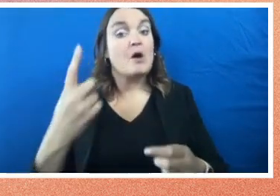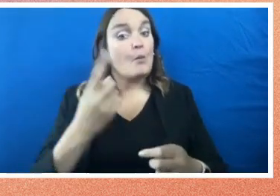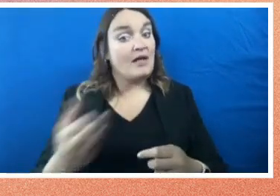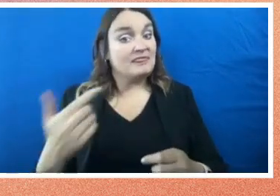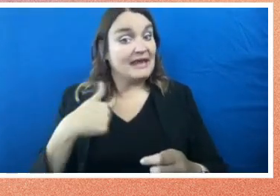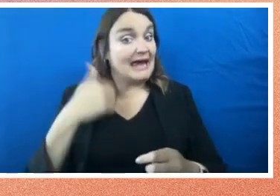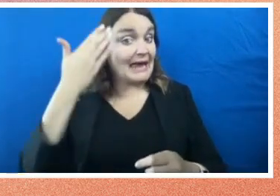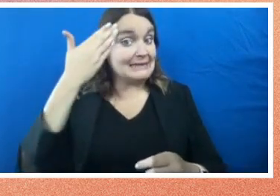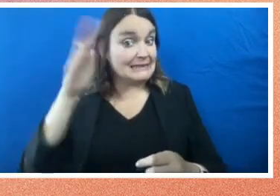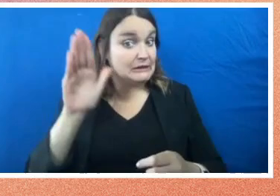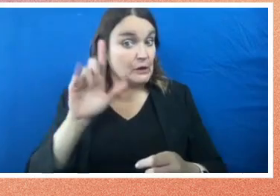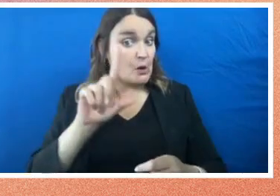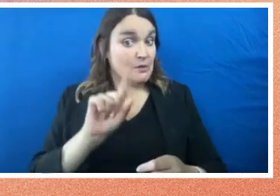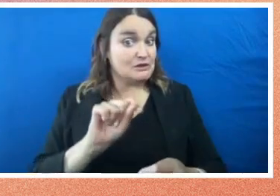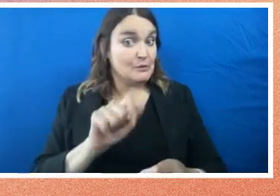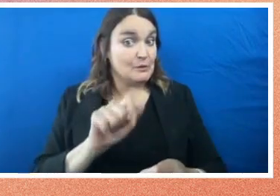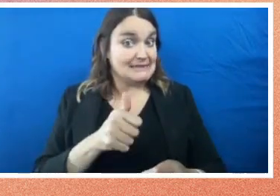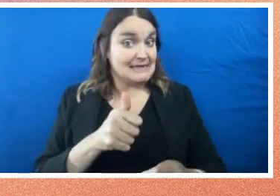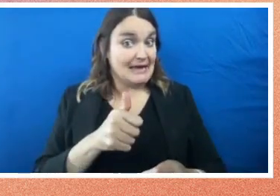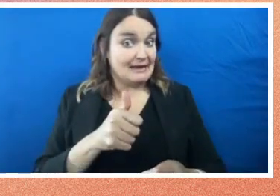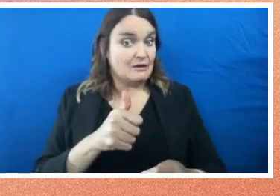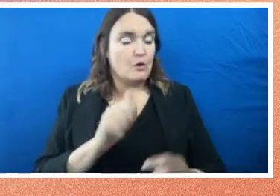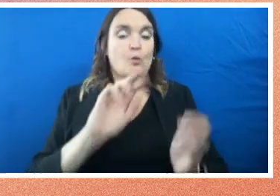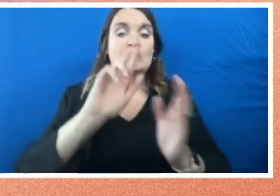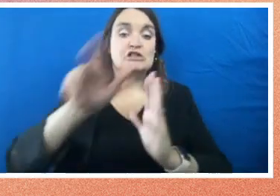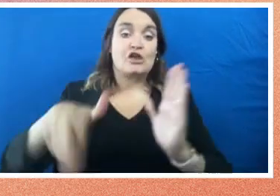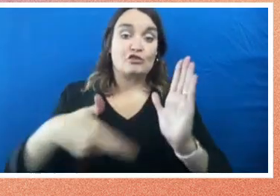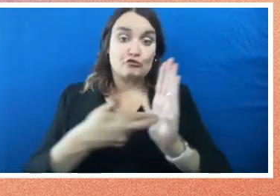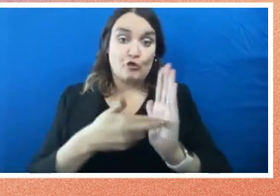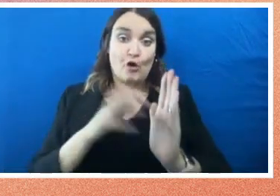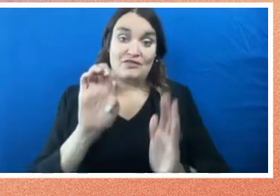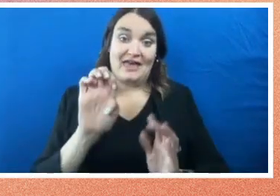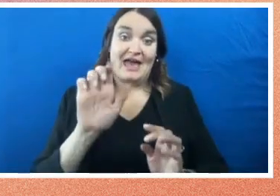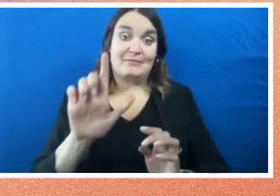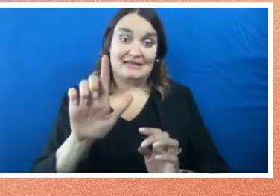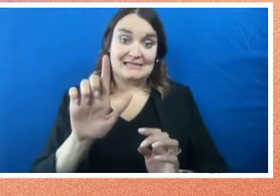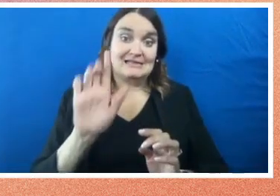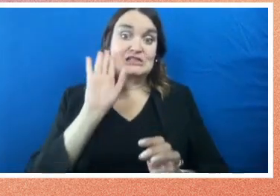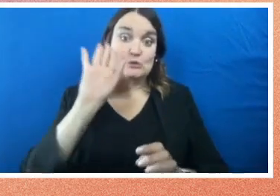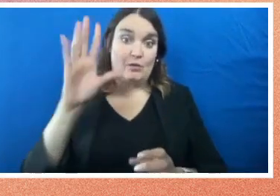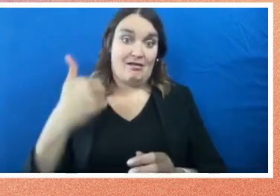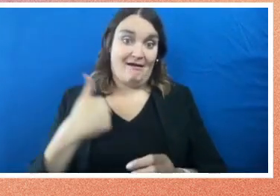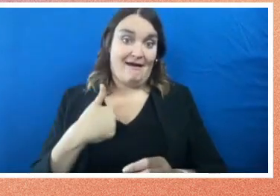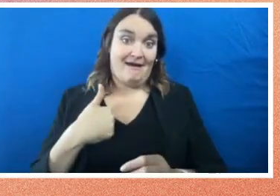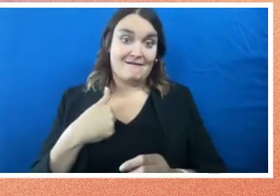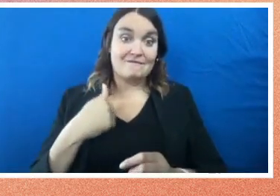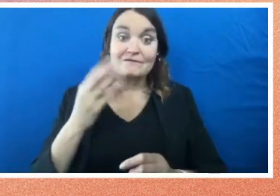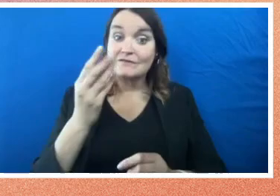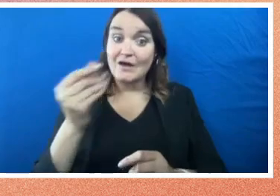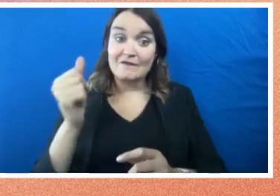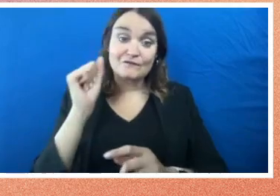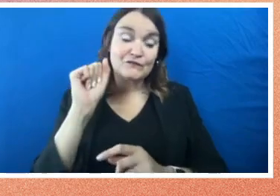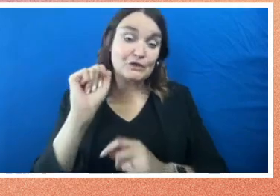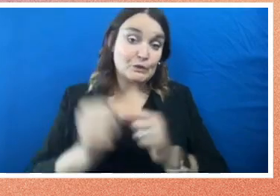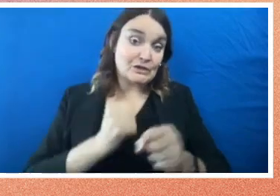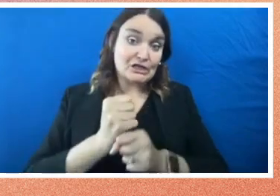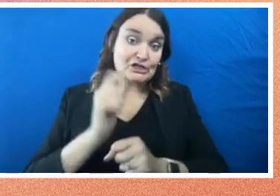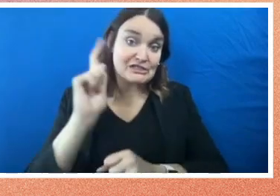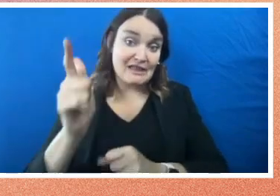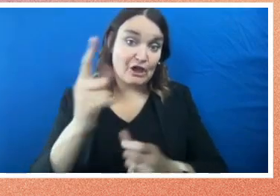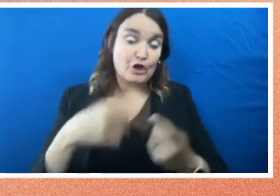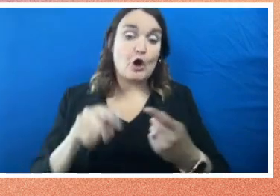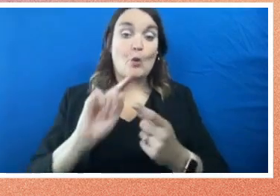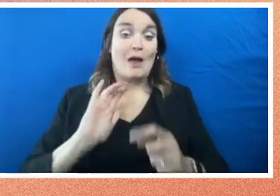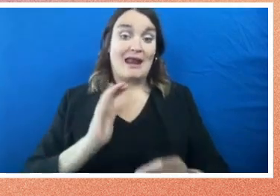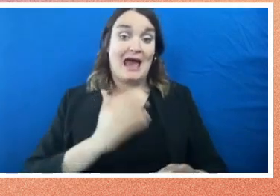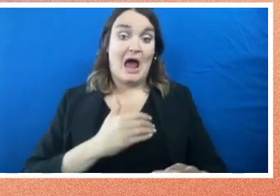2010 was the role Emily's List would play just a few years later, when our democracy would